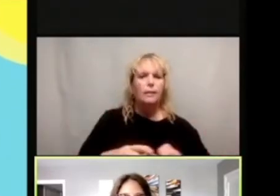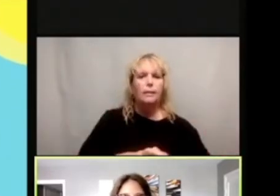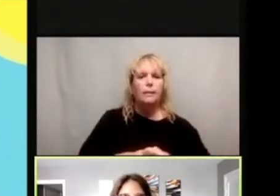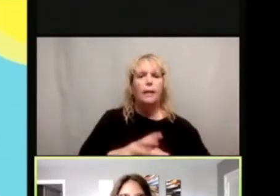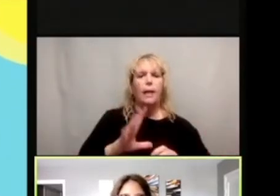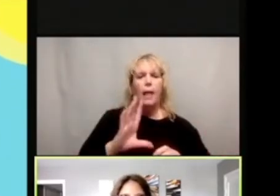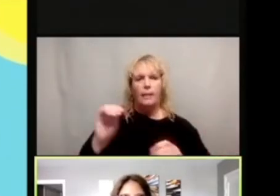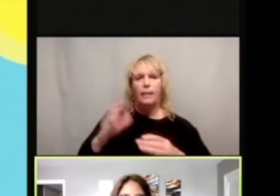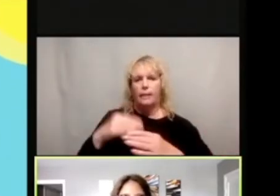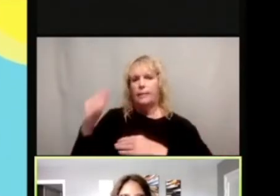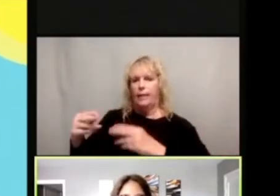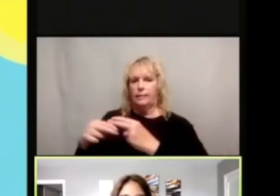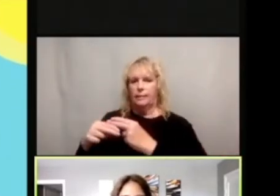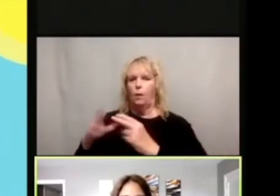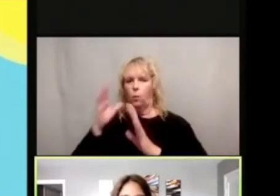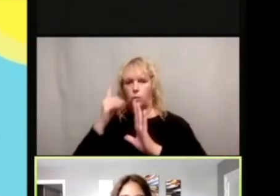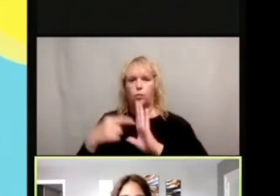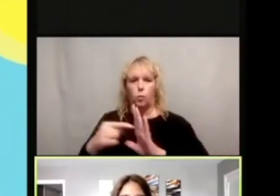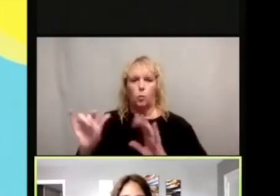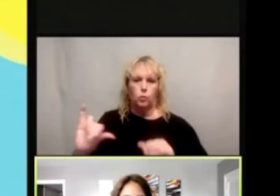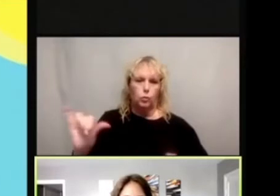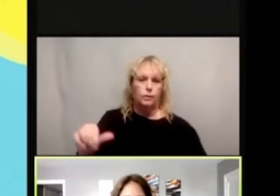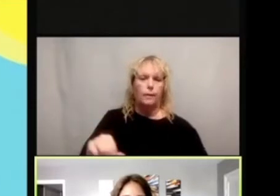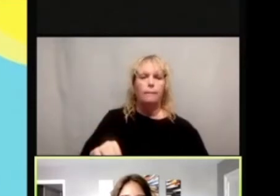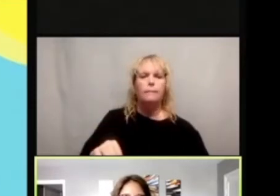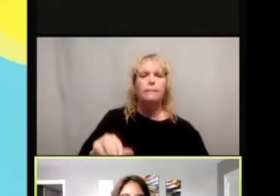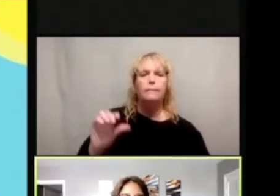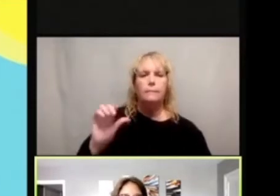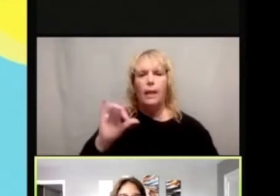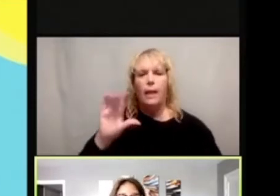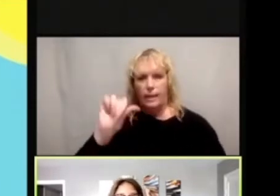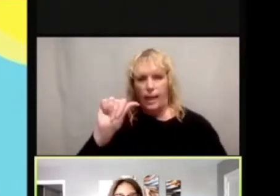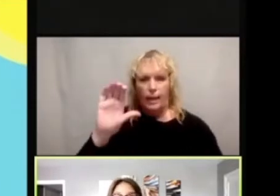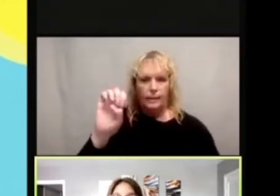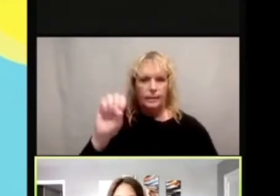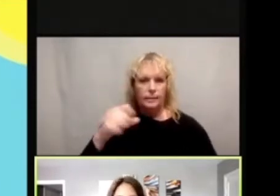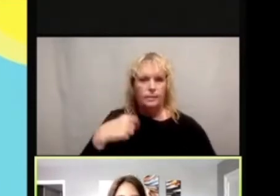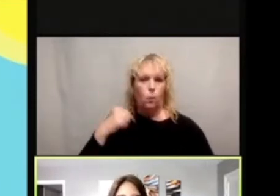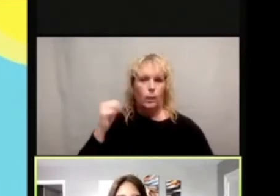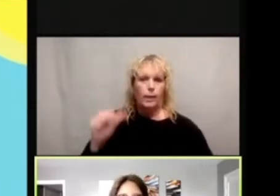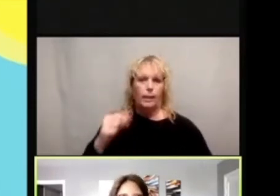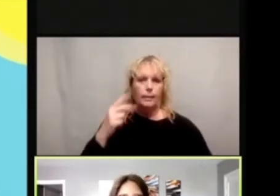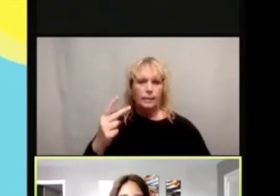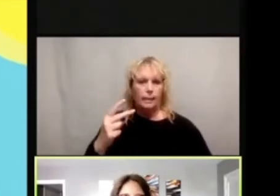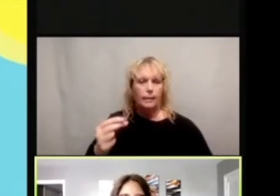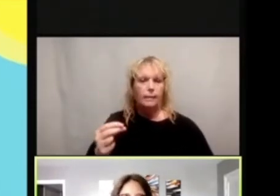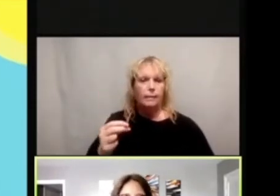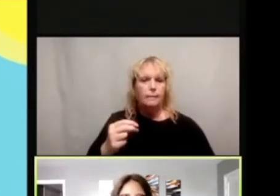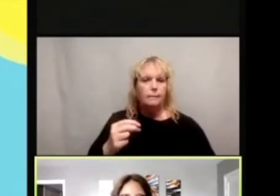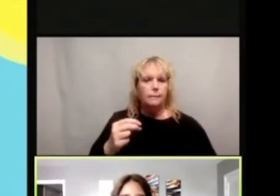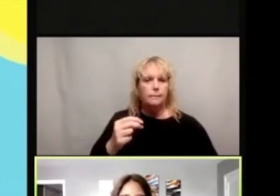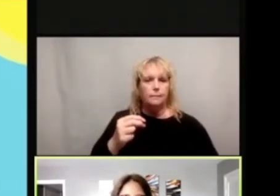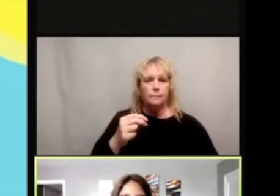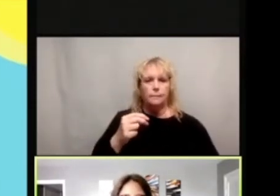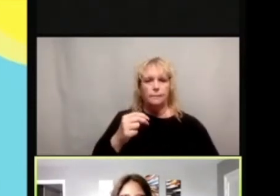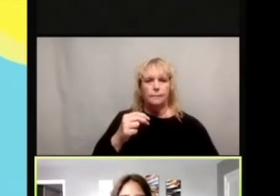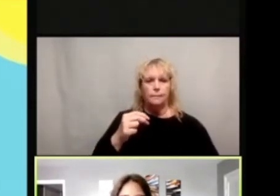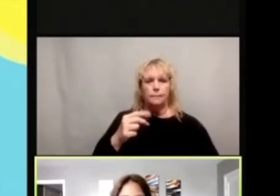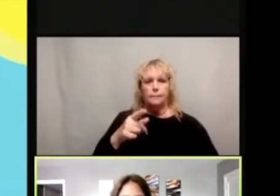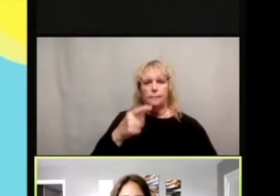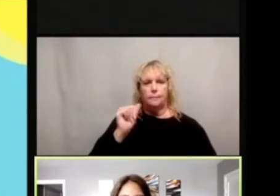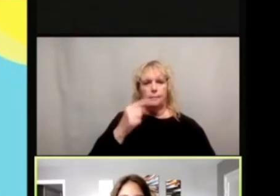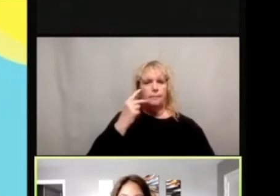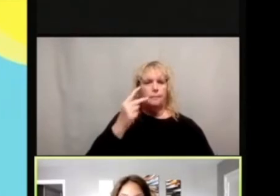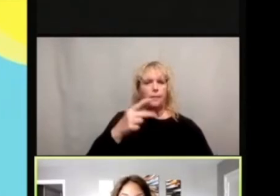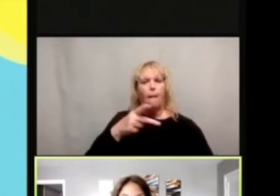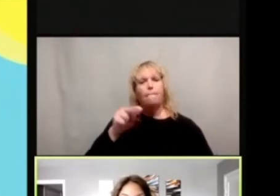slide, that, in addition to these ACEs that we might see as, say, the fruits of public